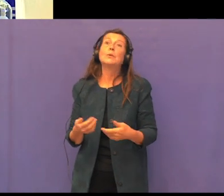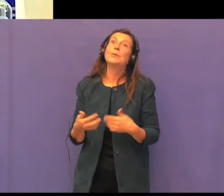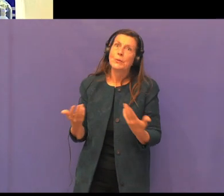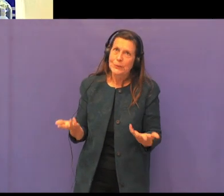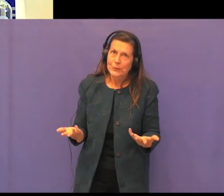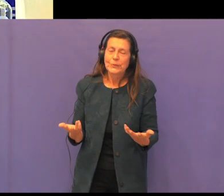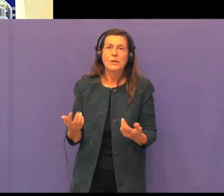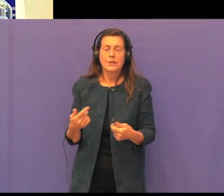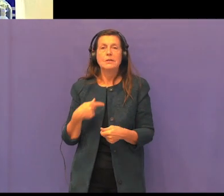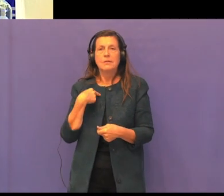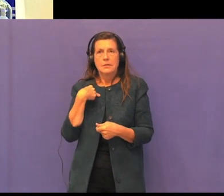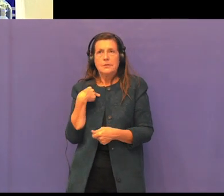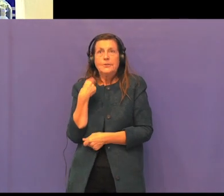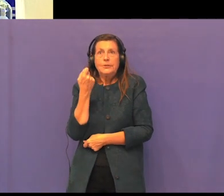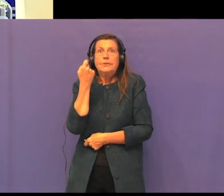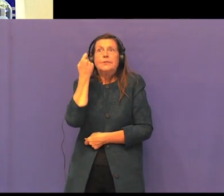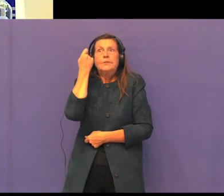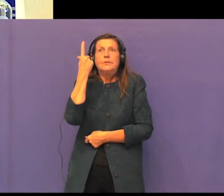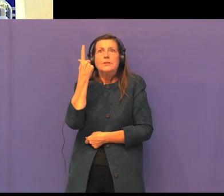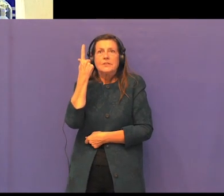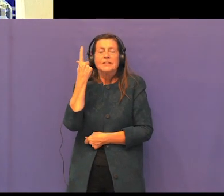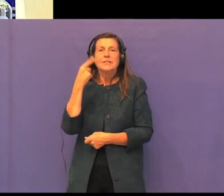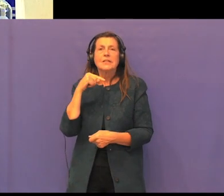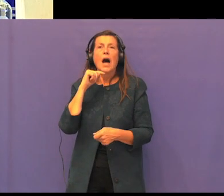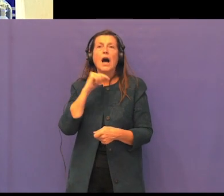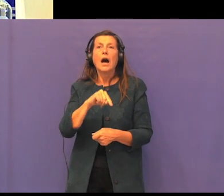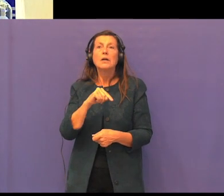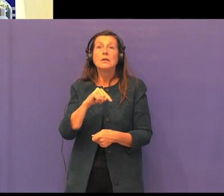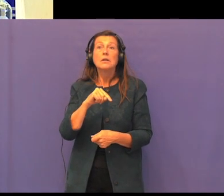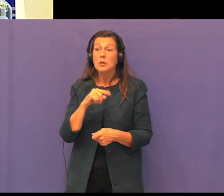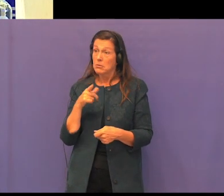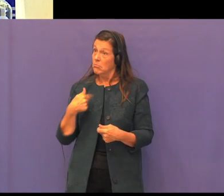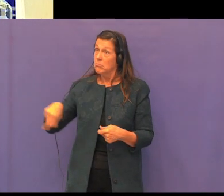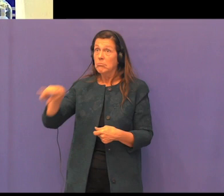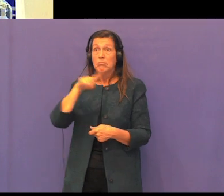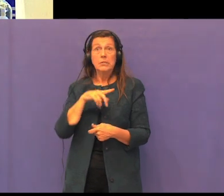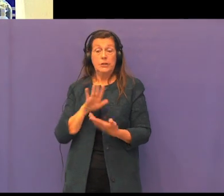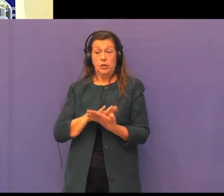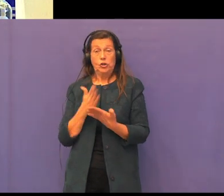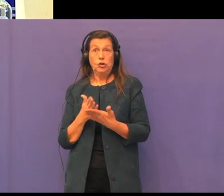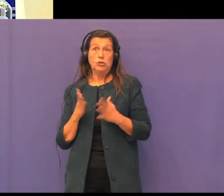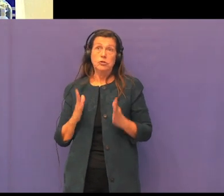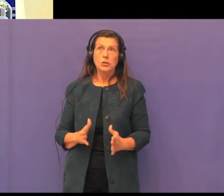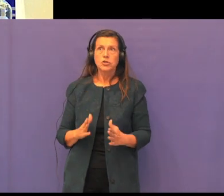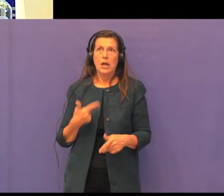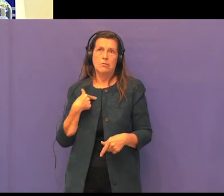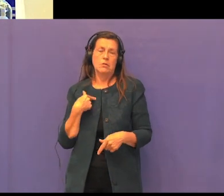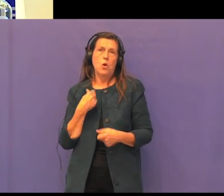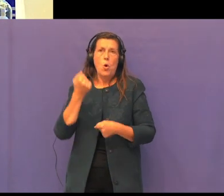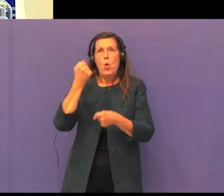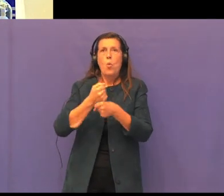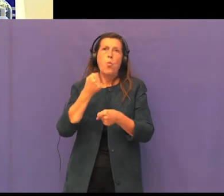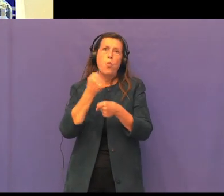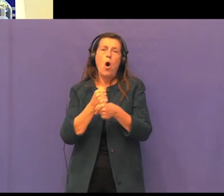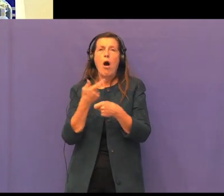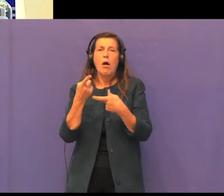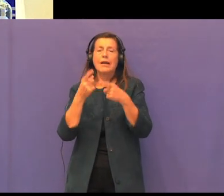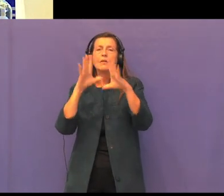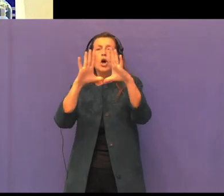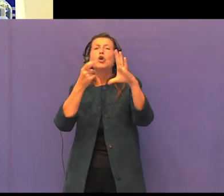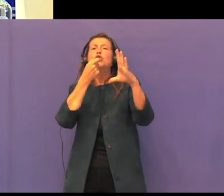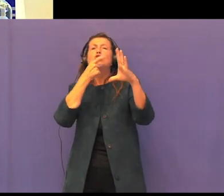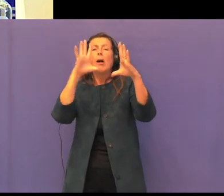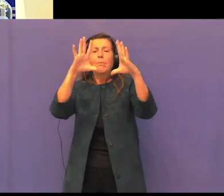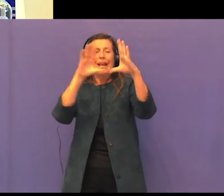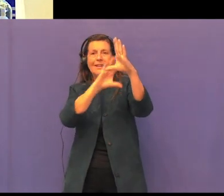working, in the southern suburb of Dublin I need to feed the kids and pay the rent and pay my bills to refuse this job? And I